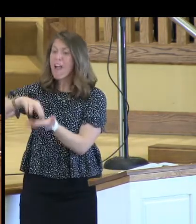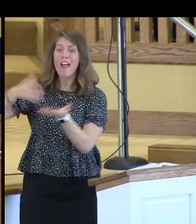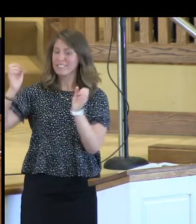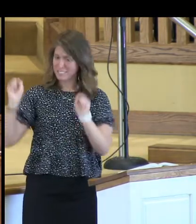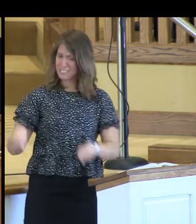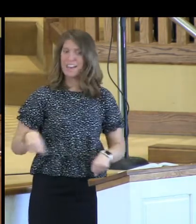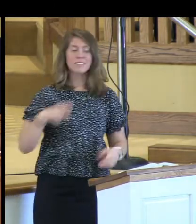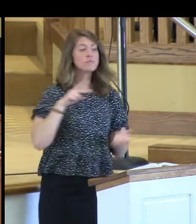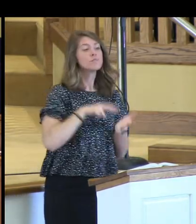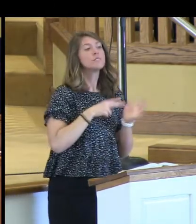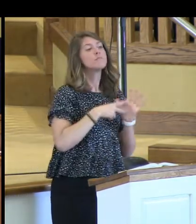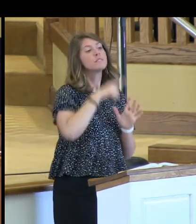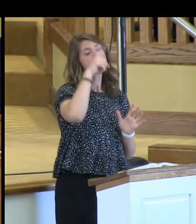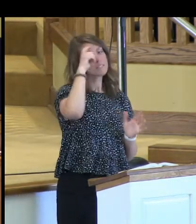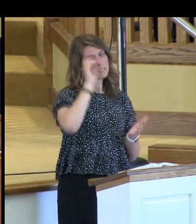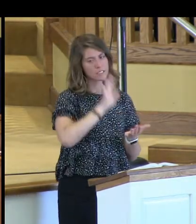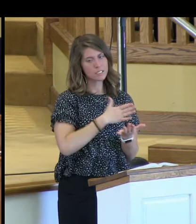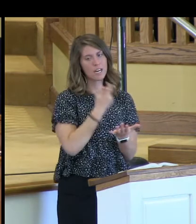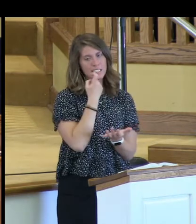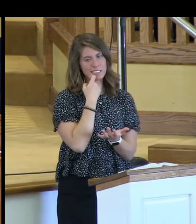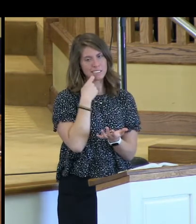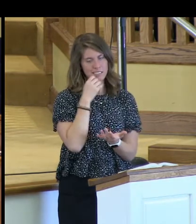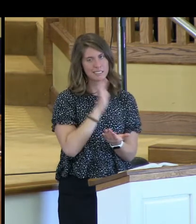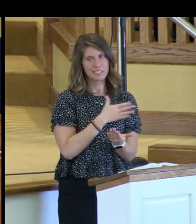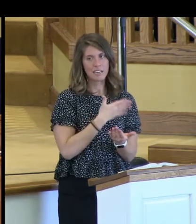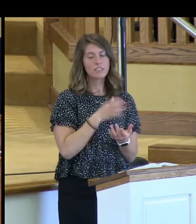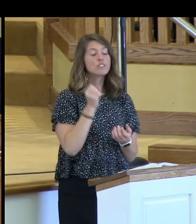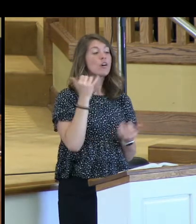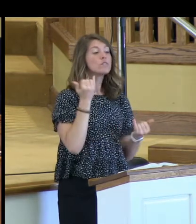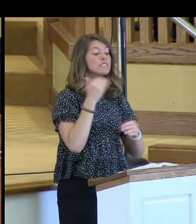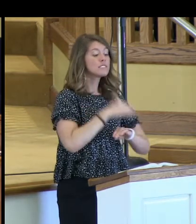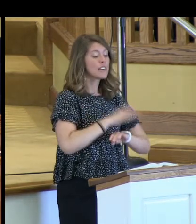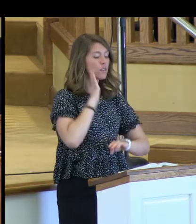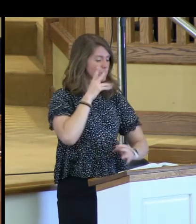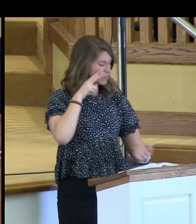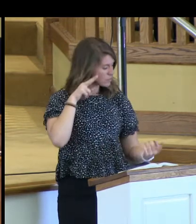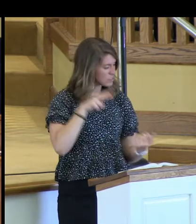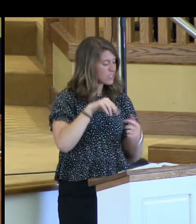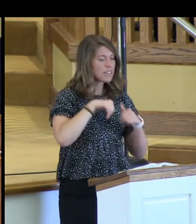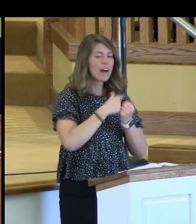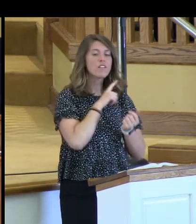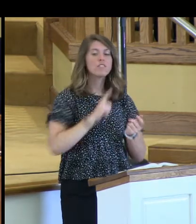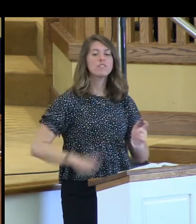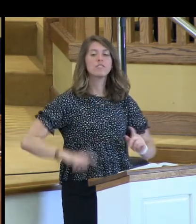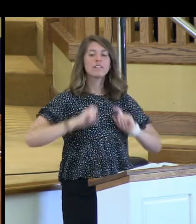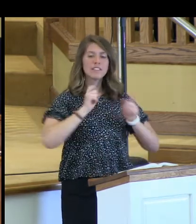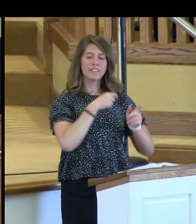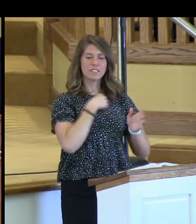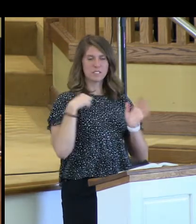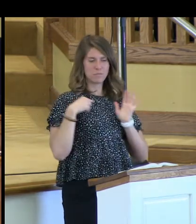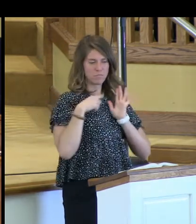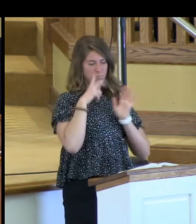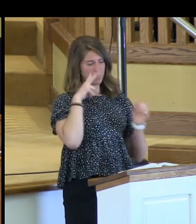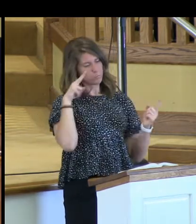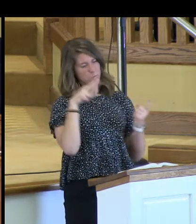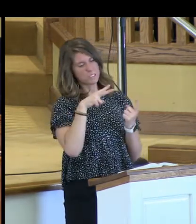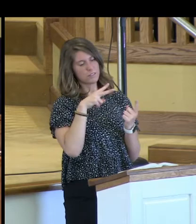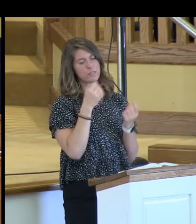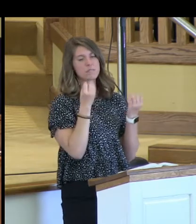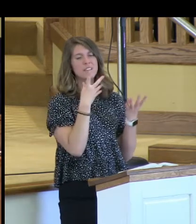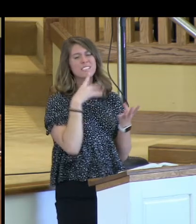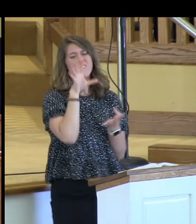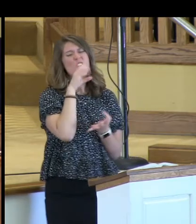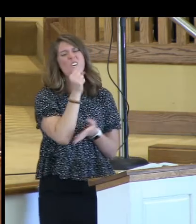purpose because of the song our young people just sang. So tonight we're going to look at that and how the Lord gives us a preview. As many say that the Old